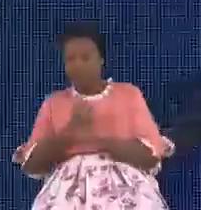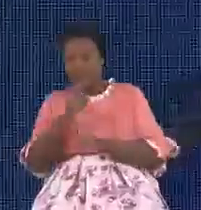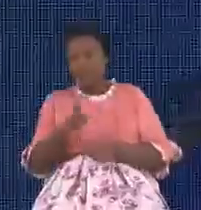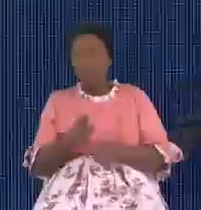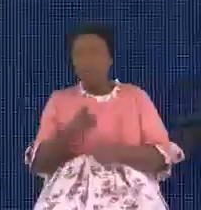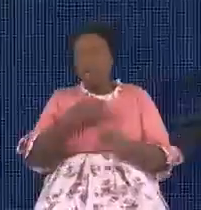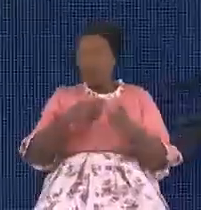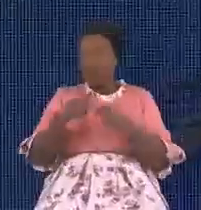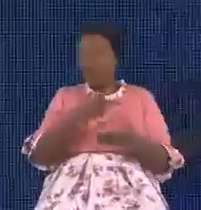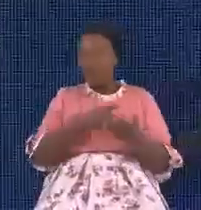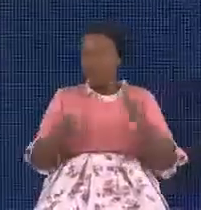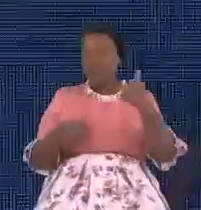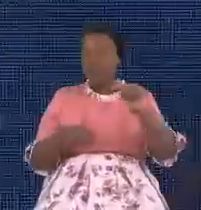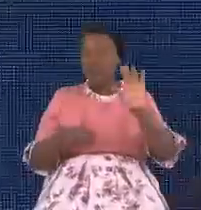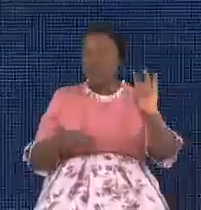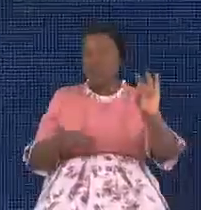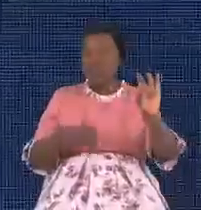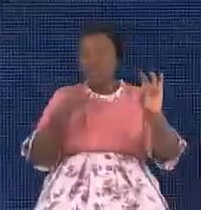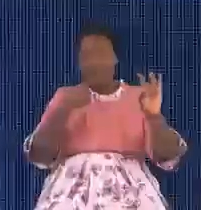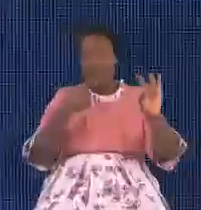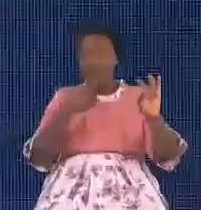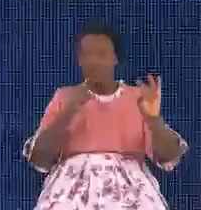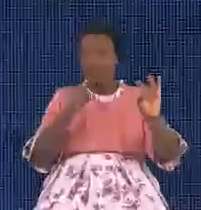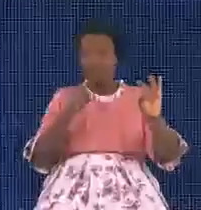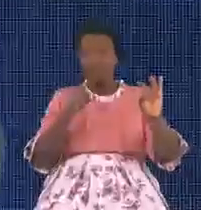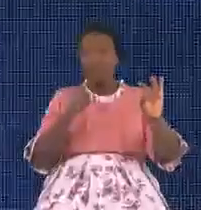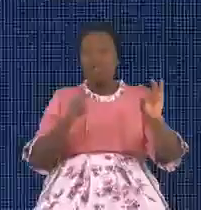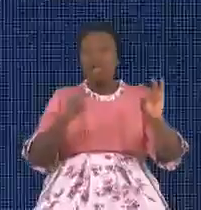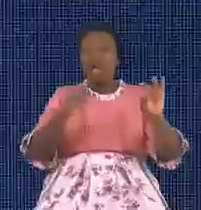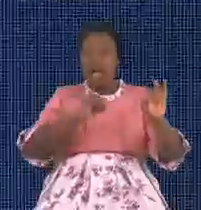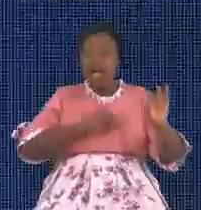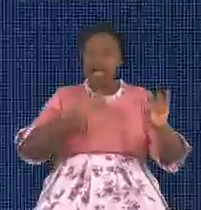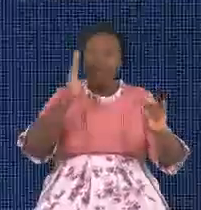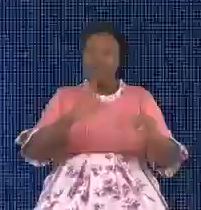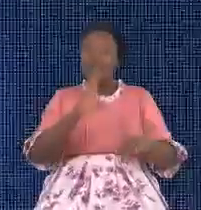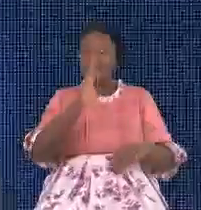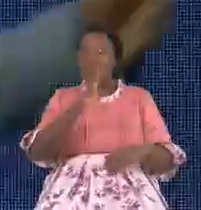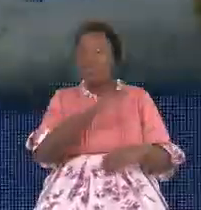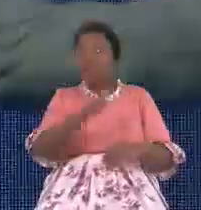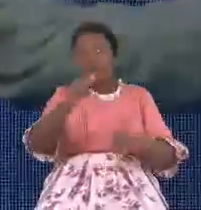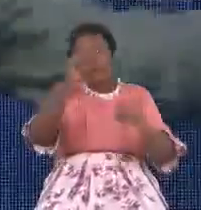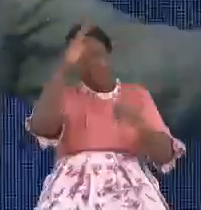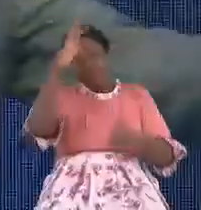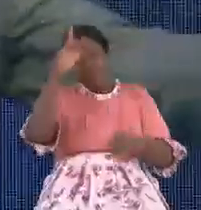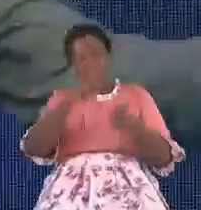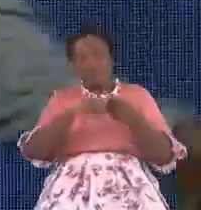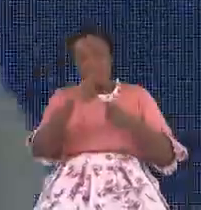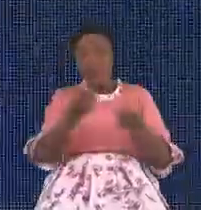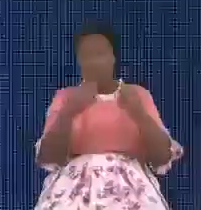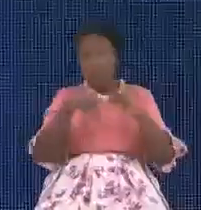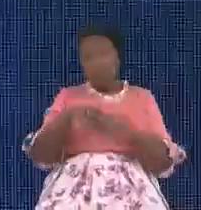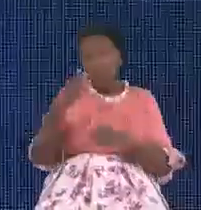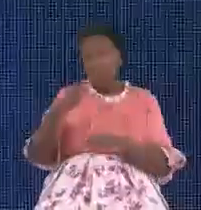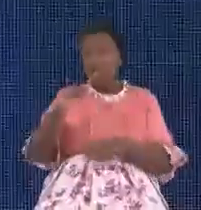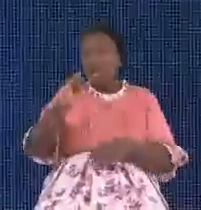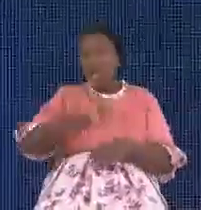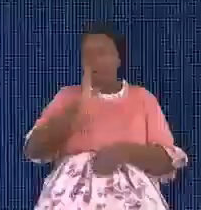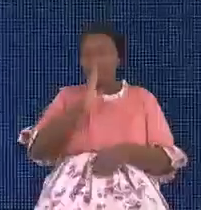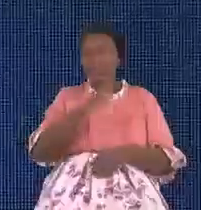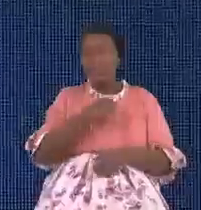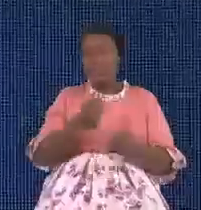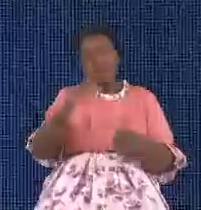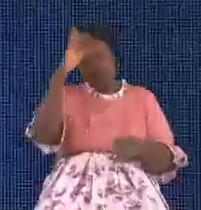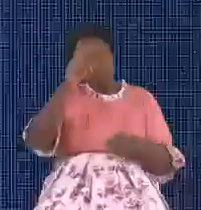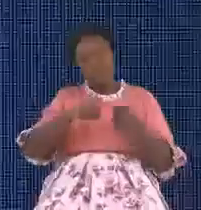verse 18 it says i will be a father unto you come out i'll be father unto you and